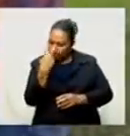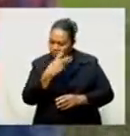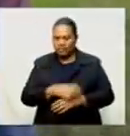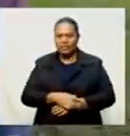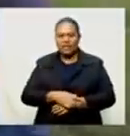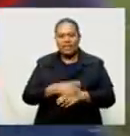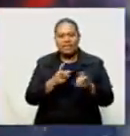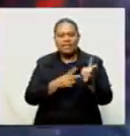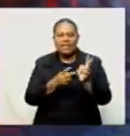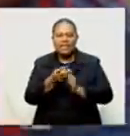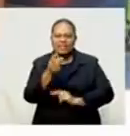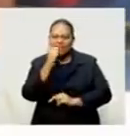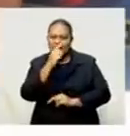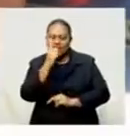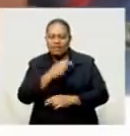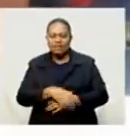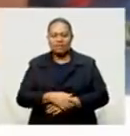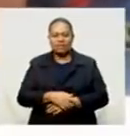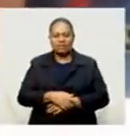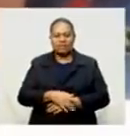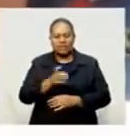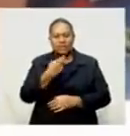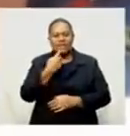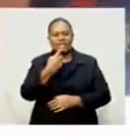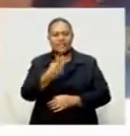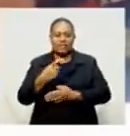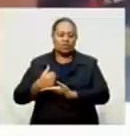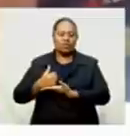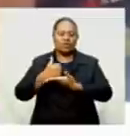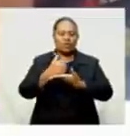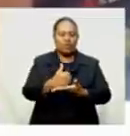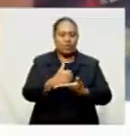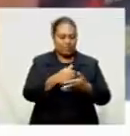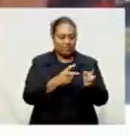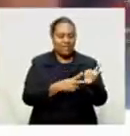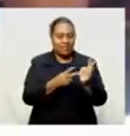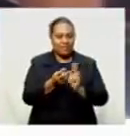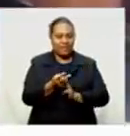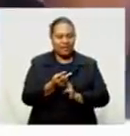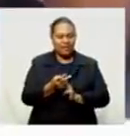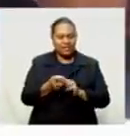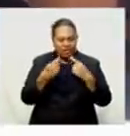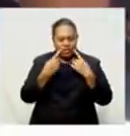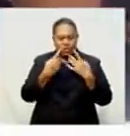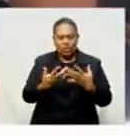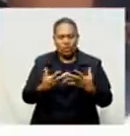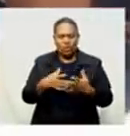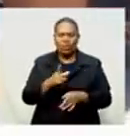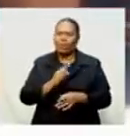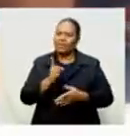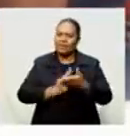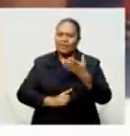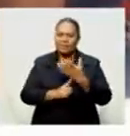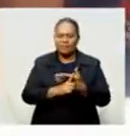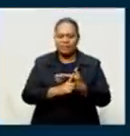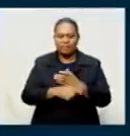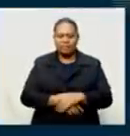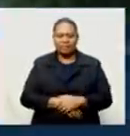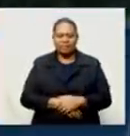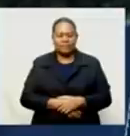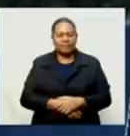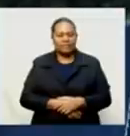among villagers. Kuriduba says the support shown by these villagers towards this measure deserves commendation.